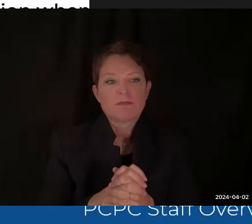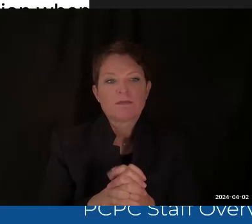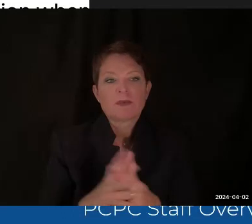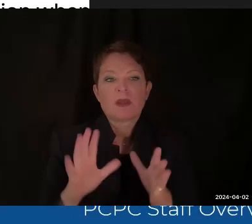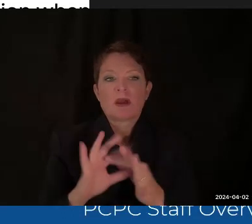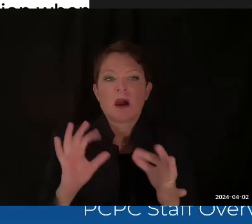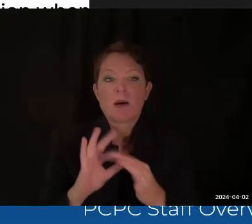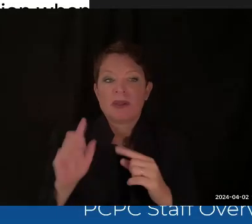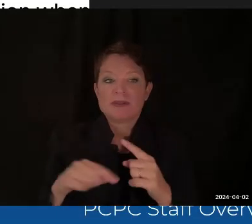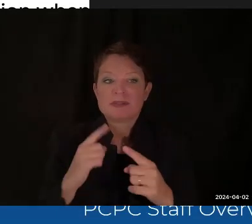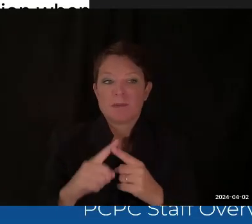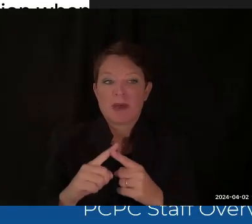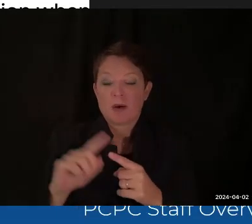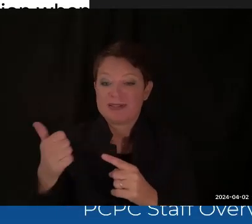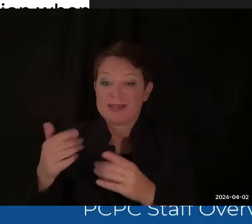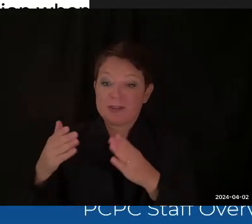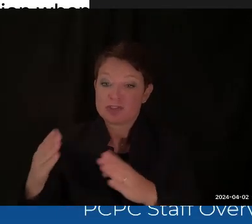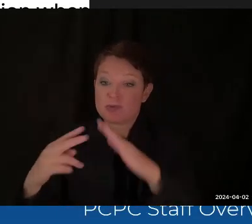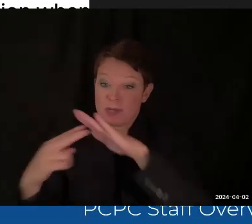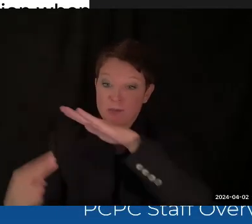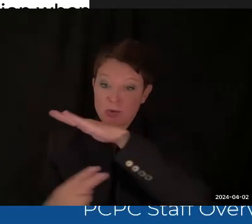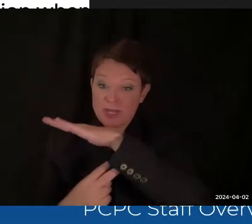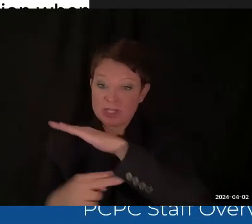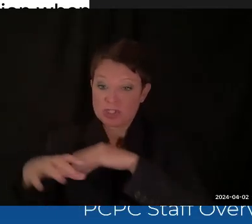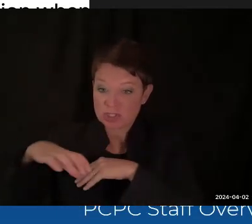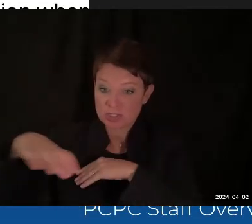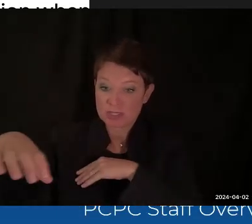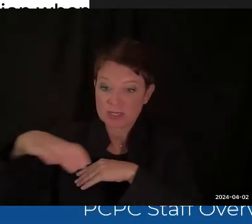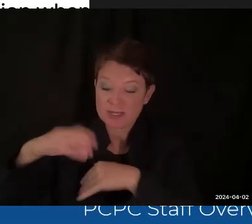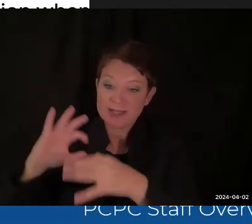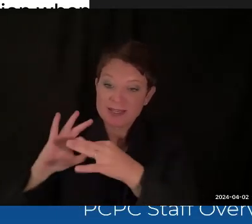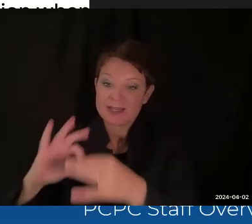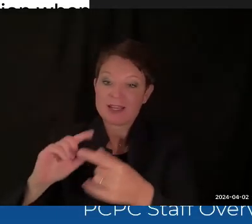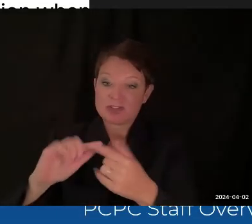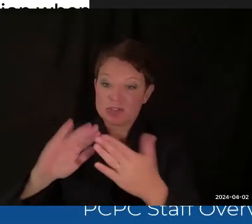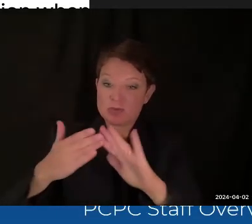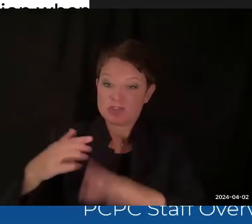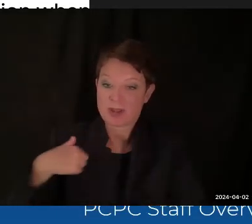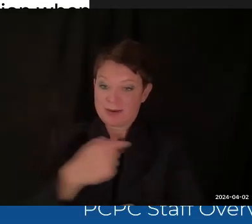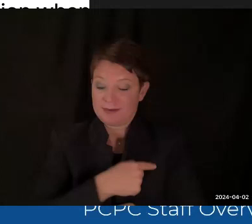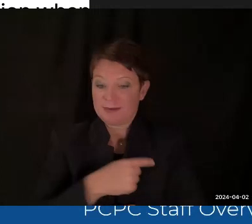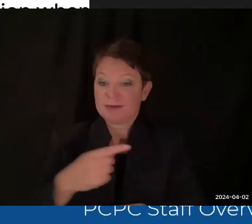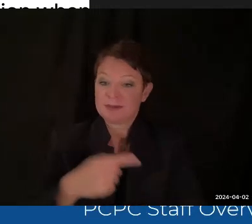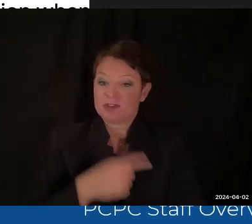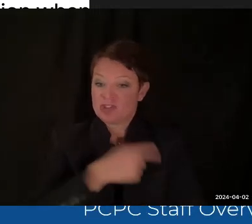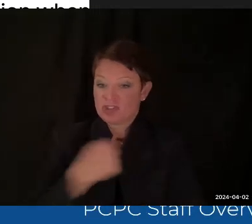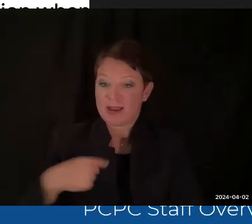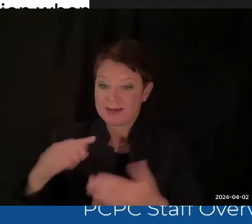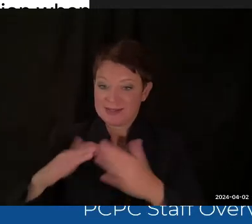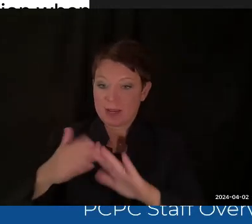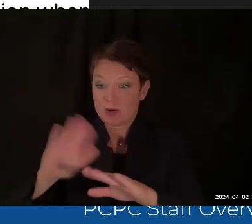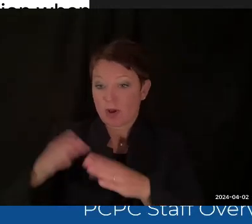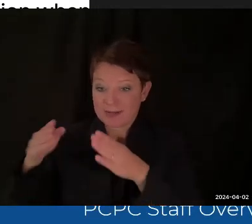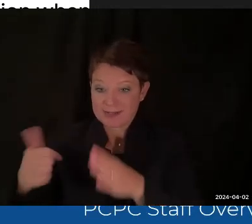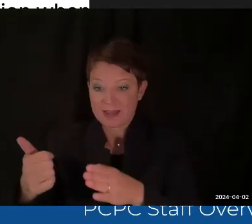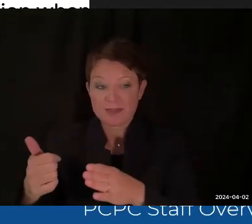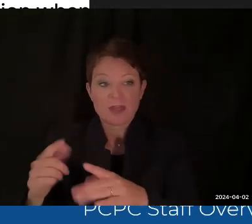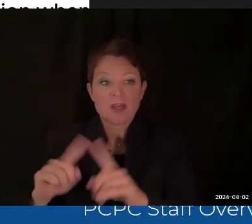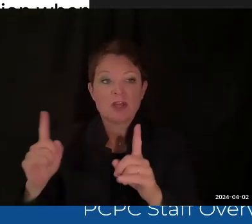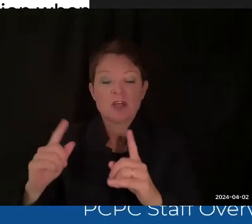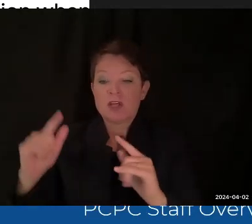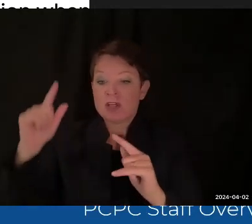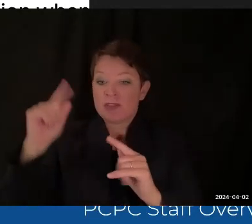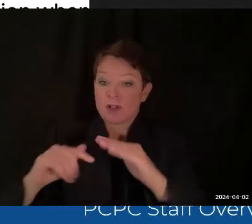There were comments made about the 10th Street Bridge and connections to Chinatown on 10th Street. The committee noted that the low